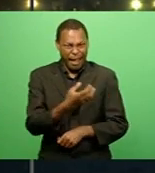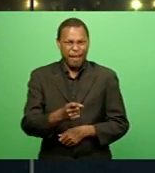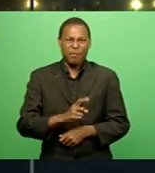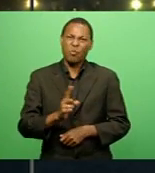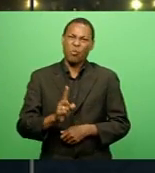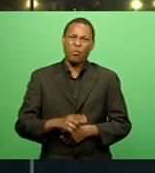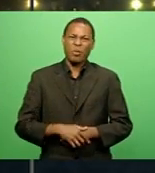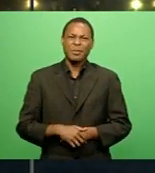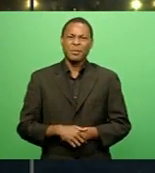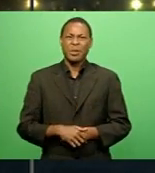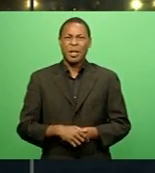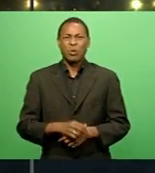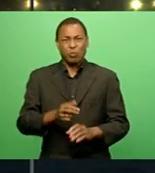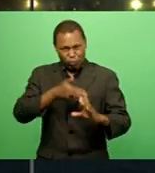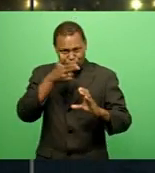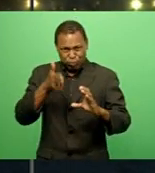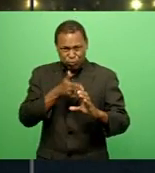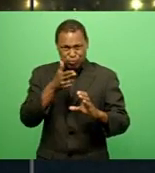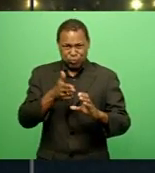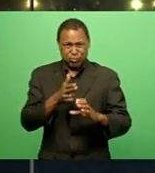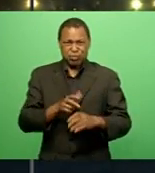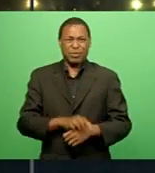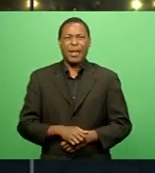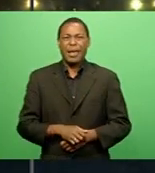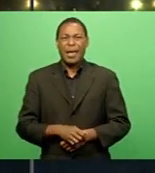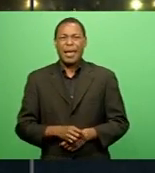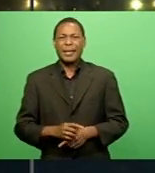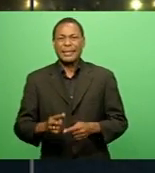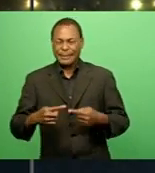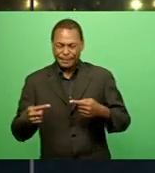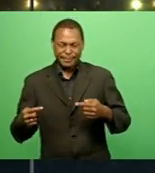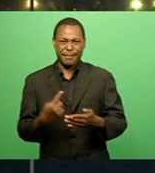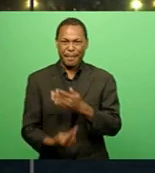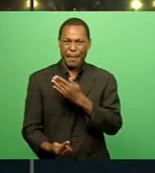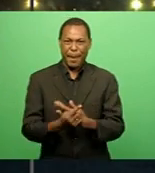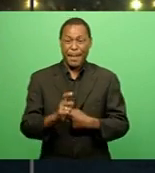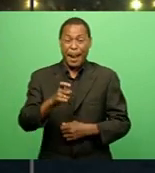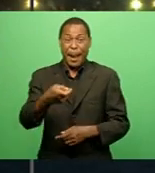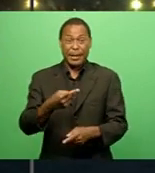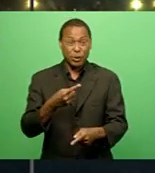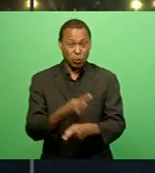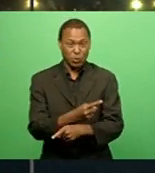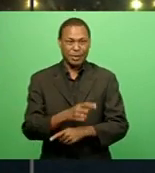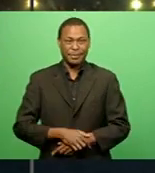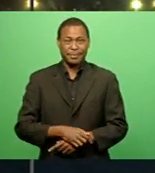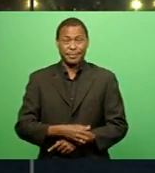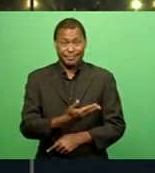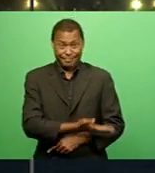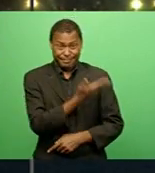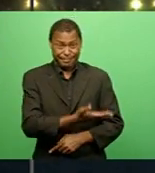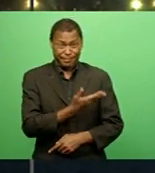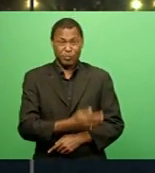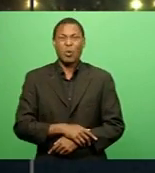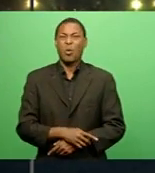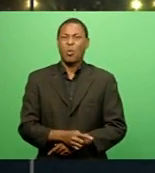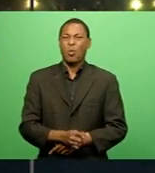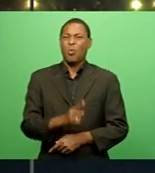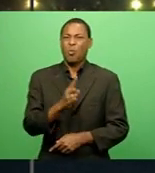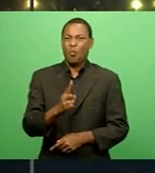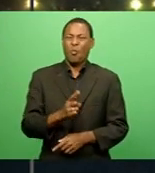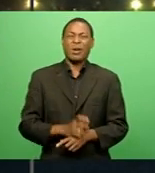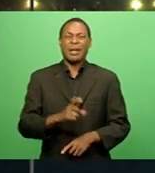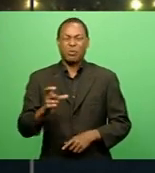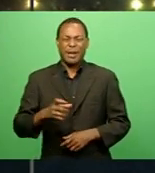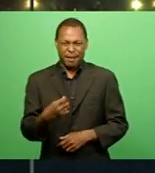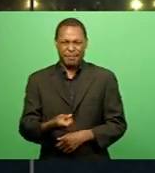objection on the use of Skype and actual evidence during the trial next week. Rahman, who is charged with one count of unlawful possession of illicit